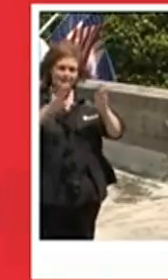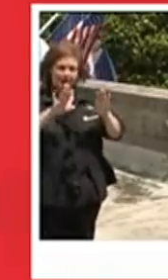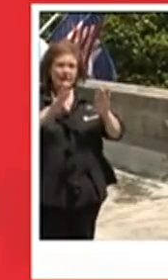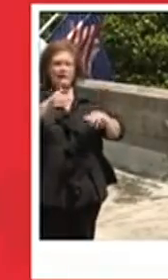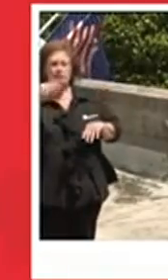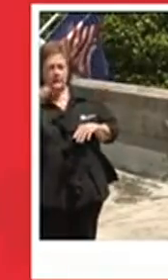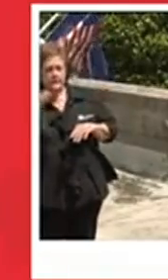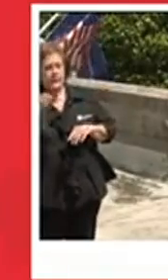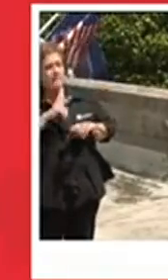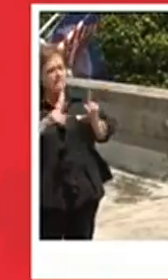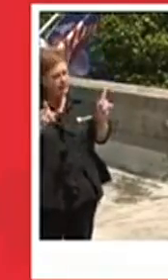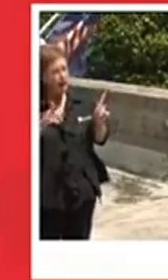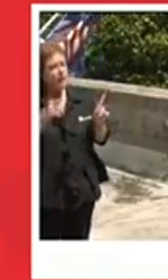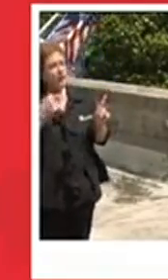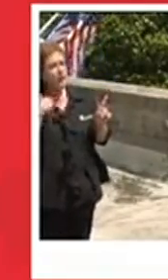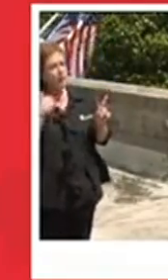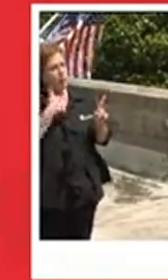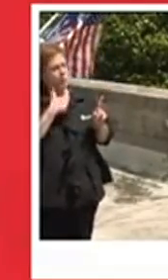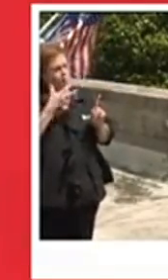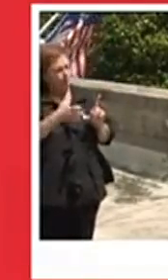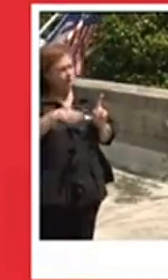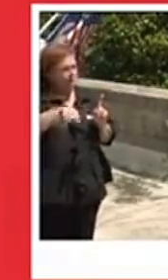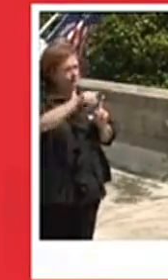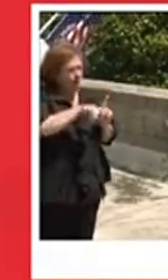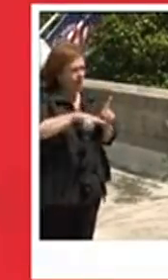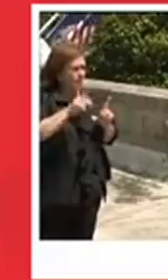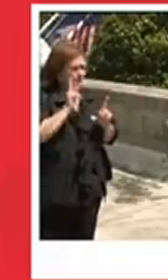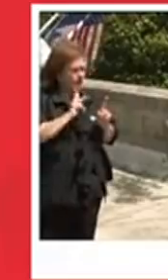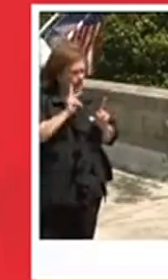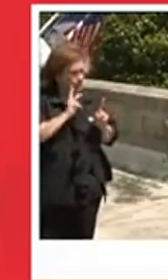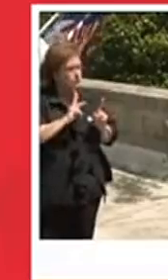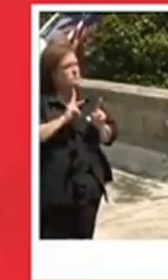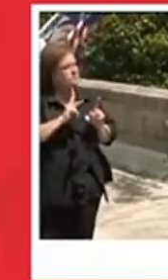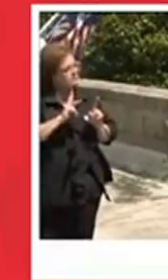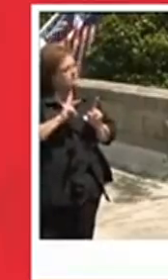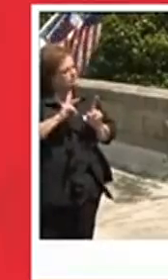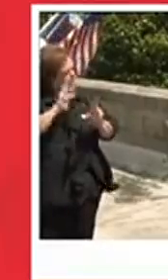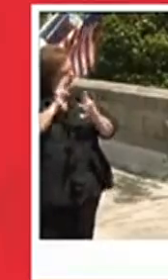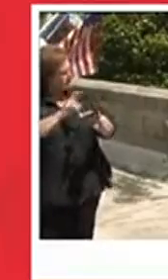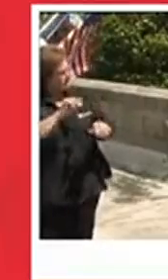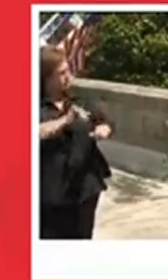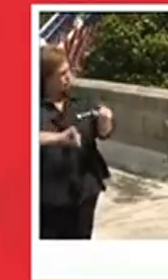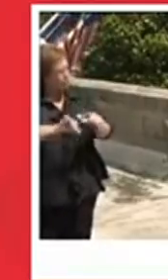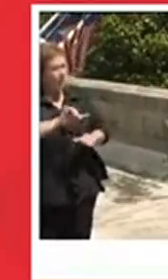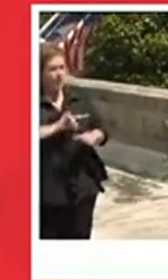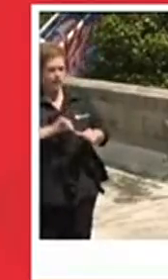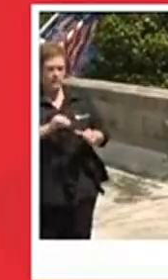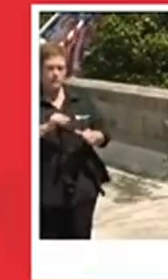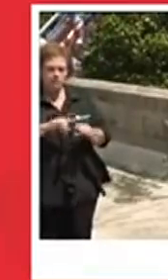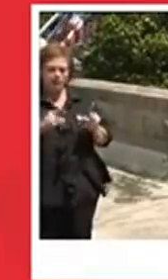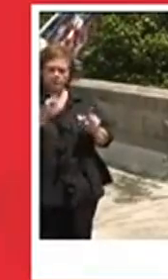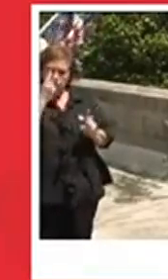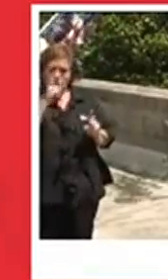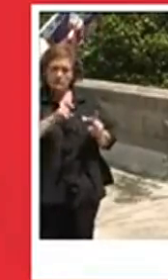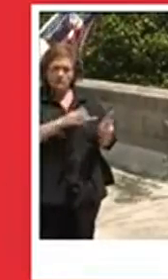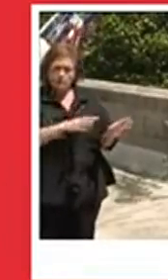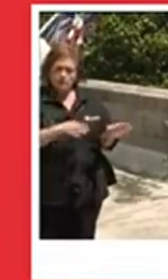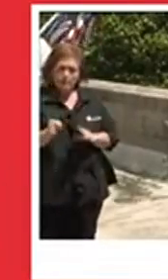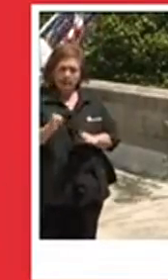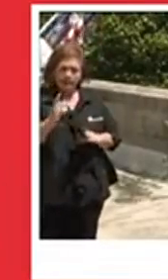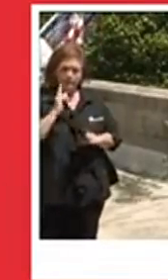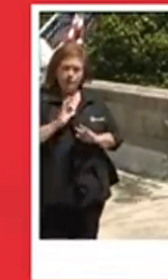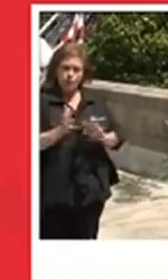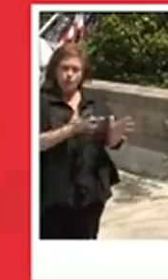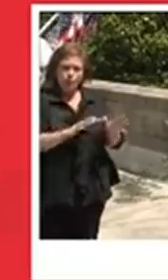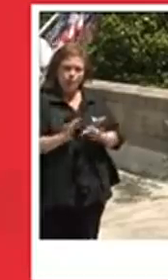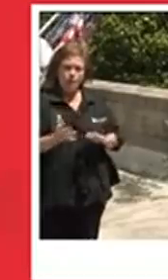But we want our people all to be mindful, to be respectful, to be prepared. And that's